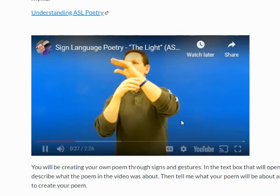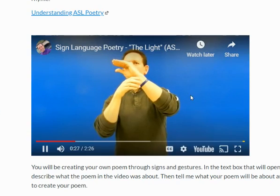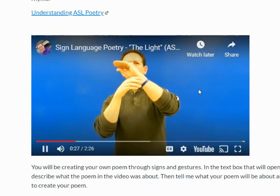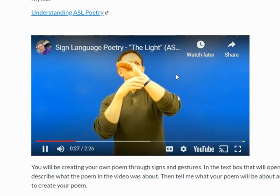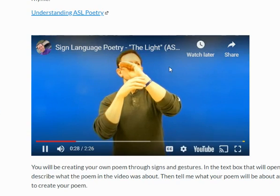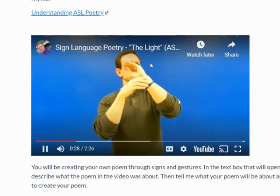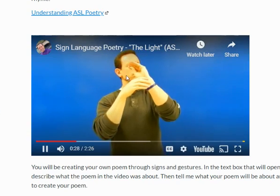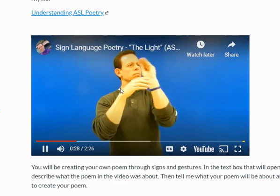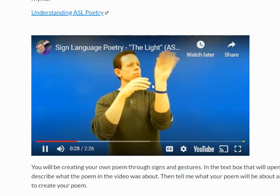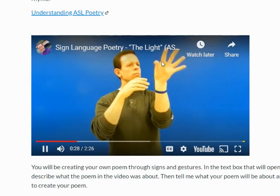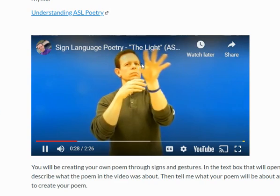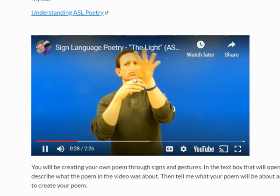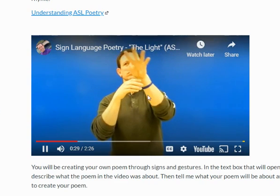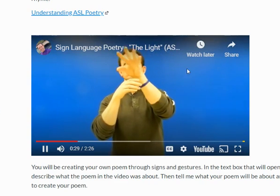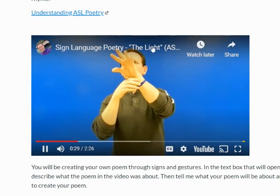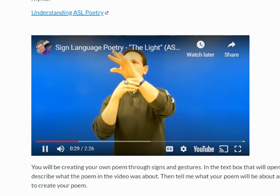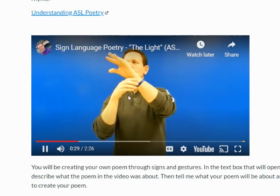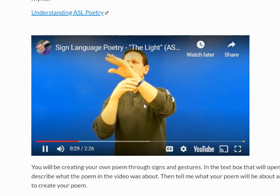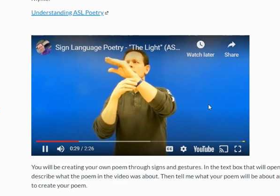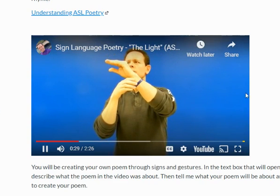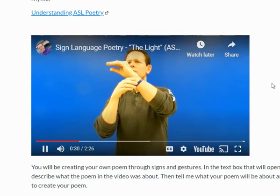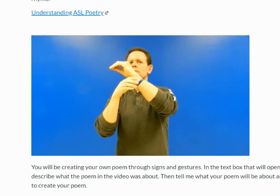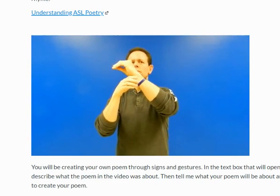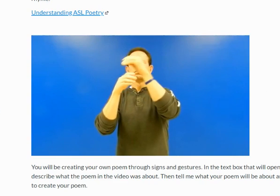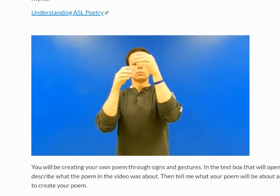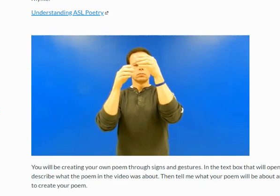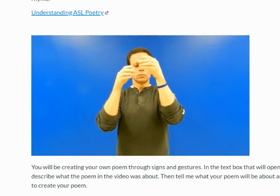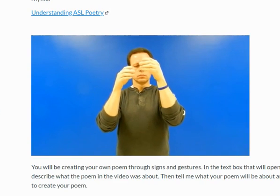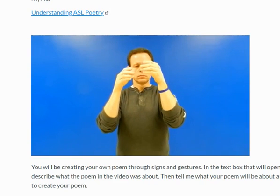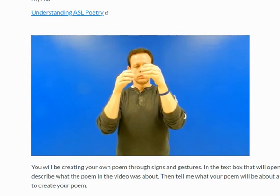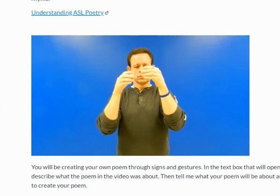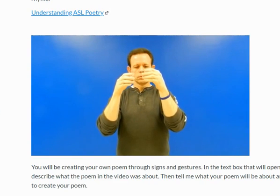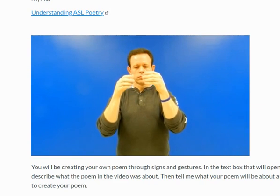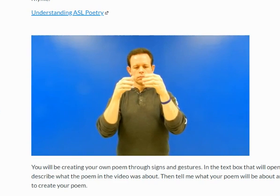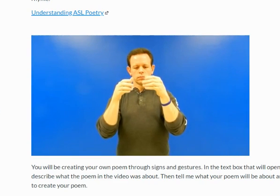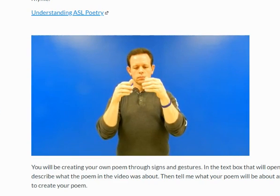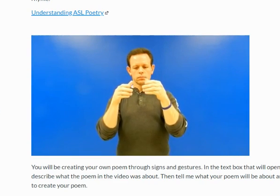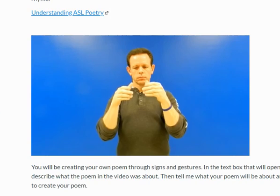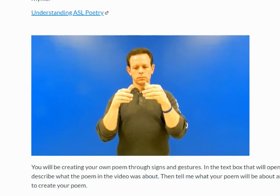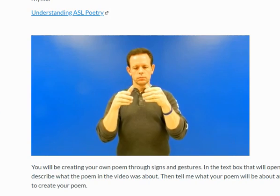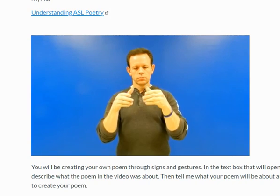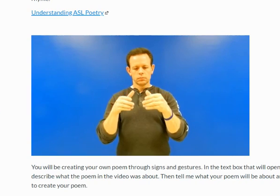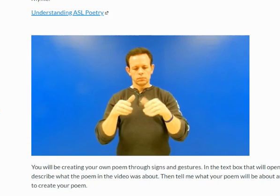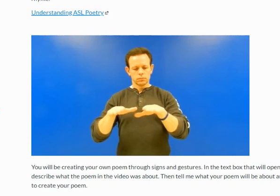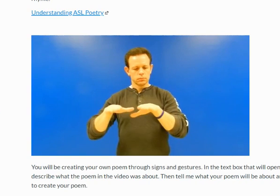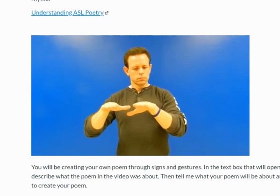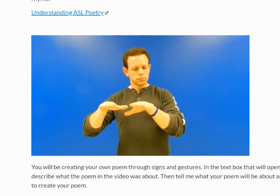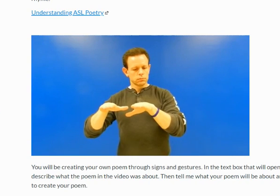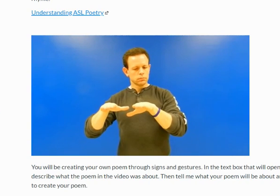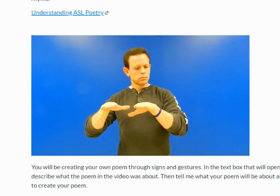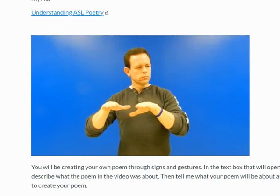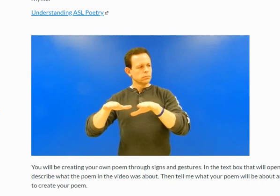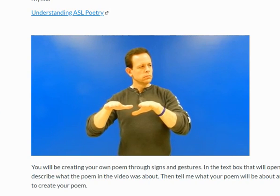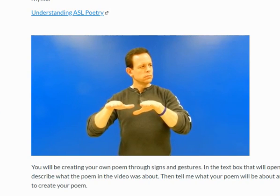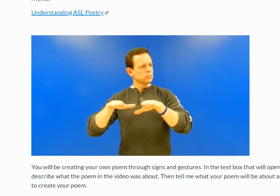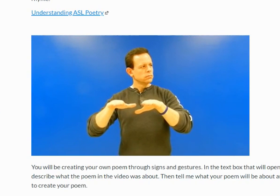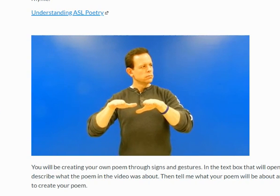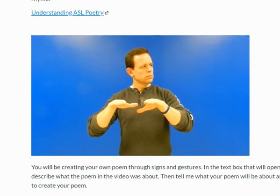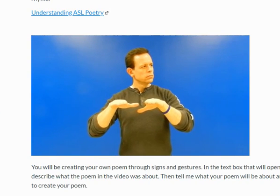So I want you to see here how he's showing you movement, okay? He